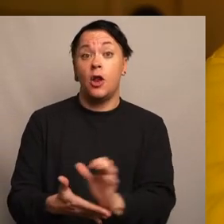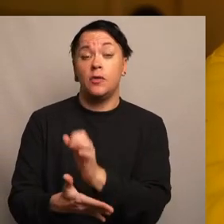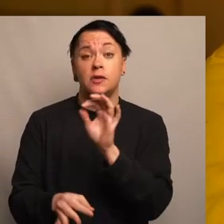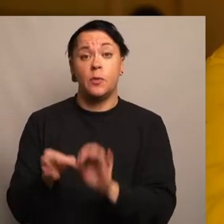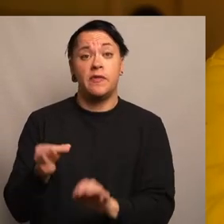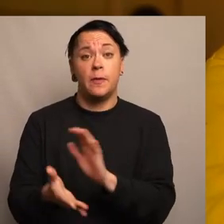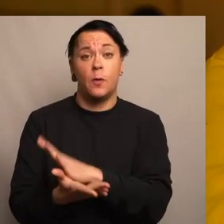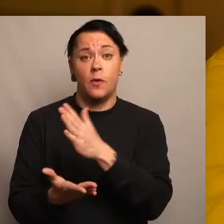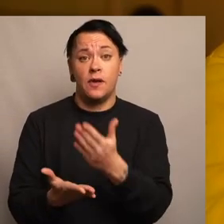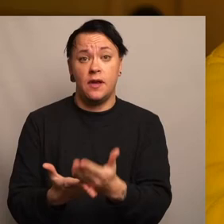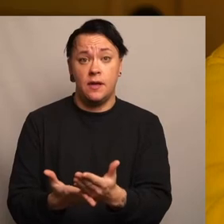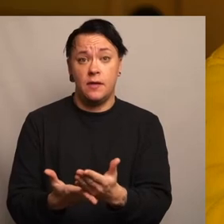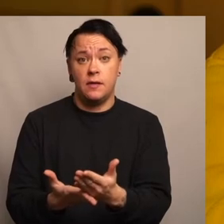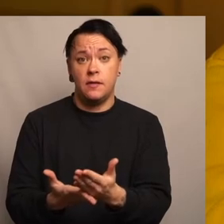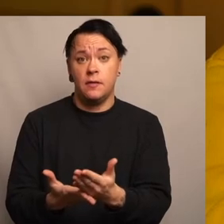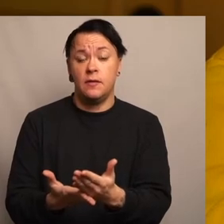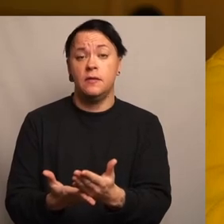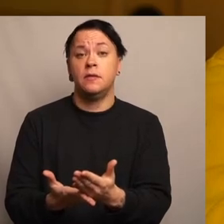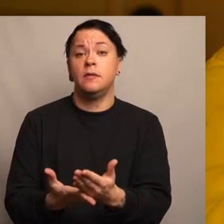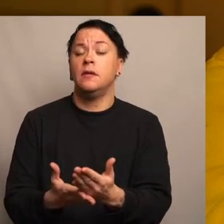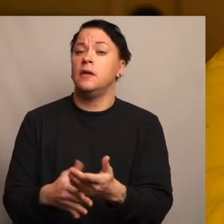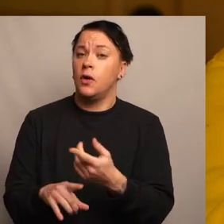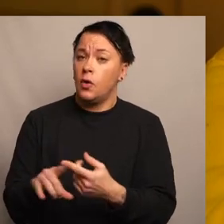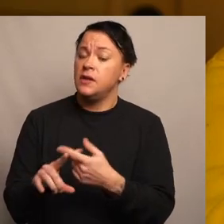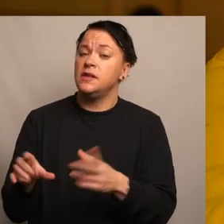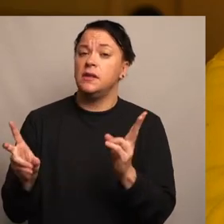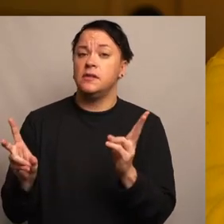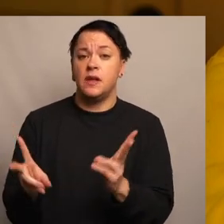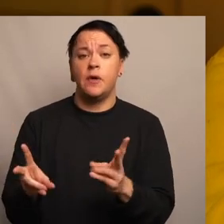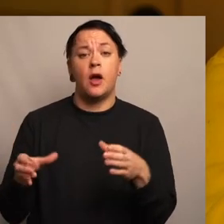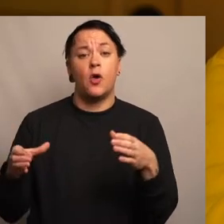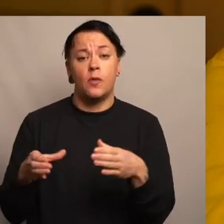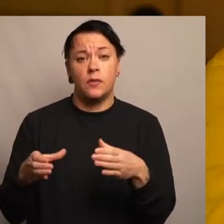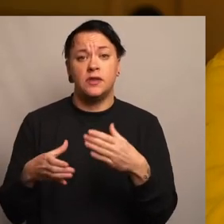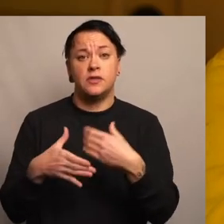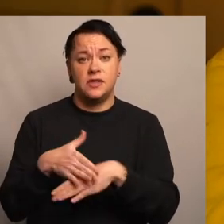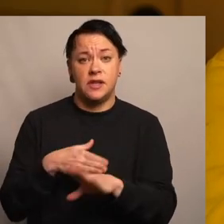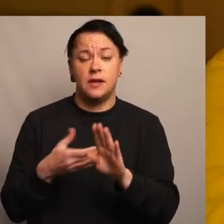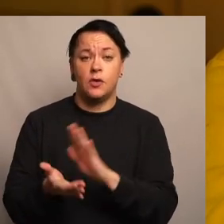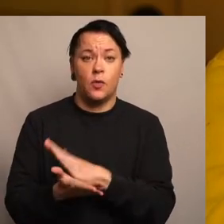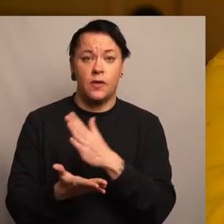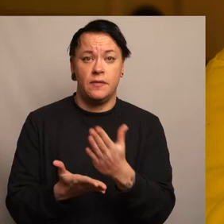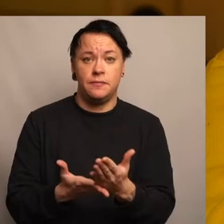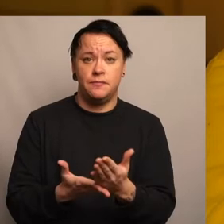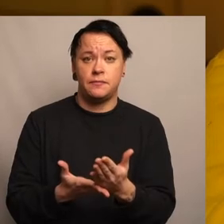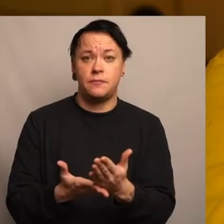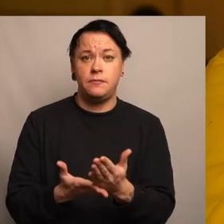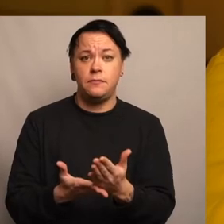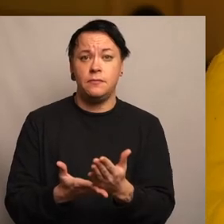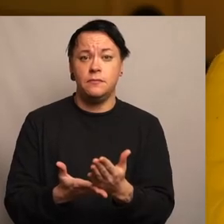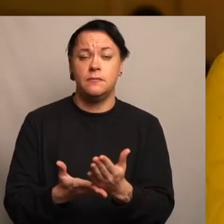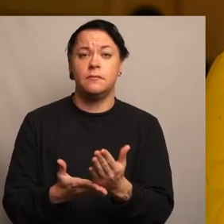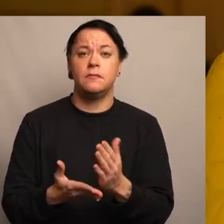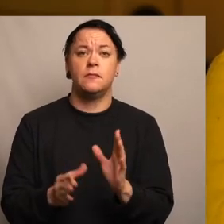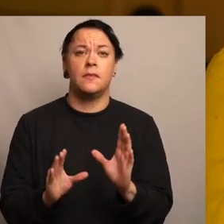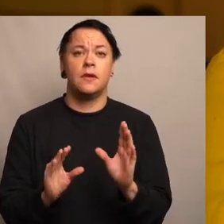you say from same community. And when you come from a collective society, you know very well that people are connecting with